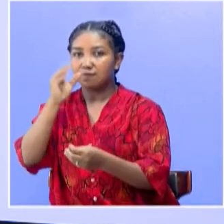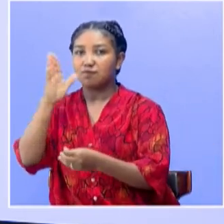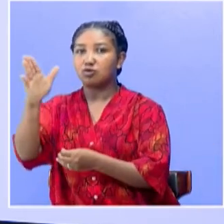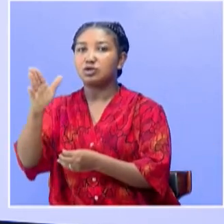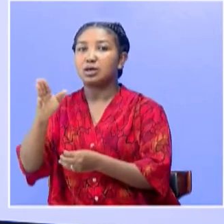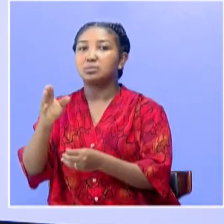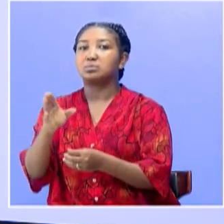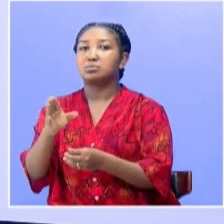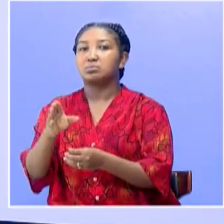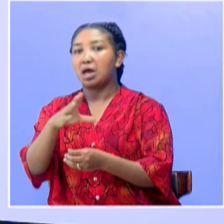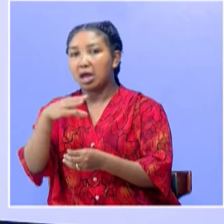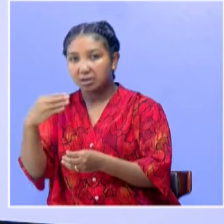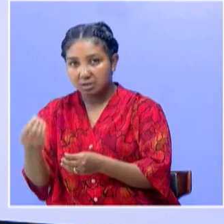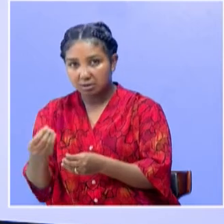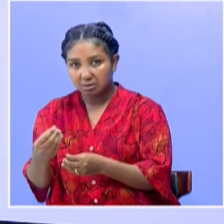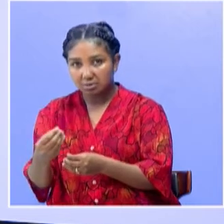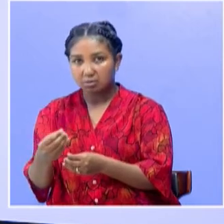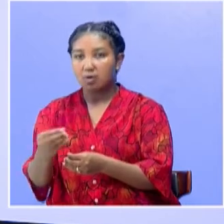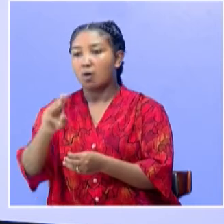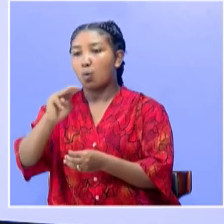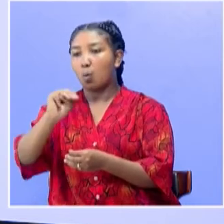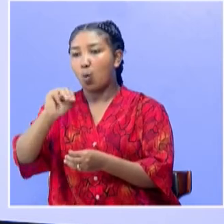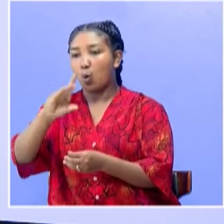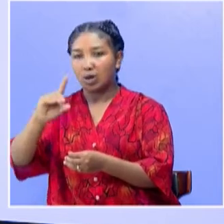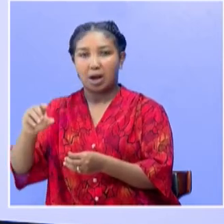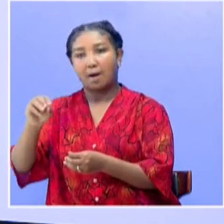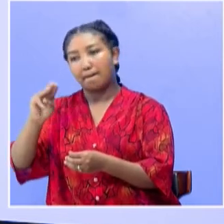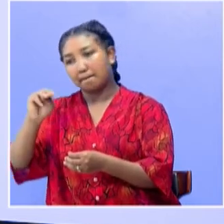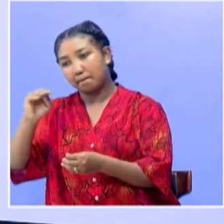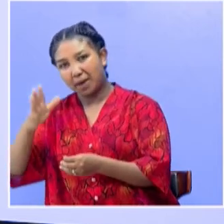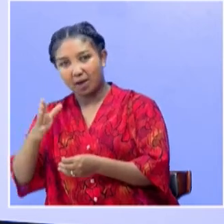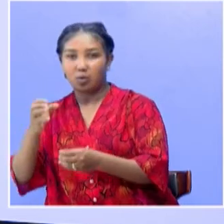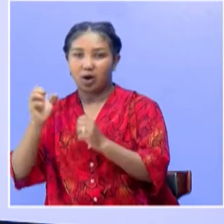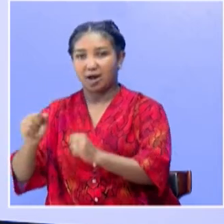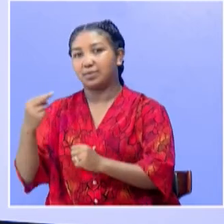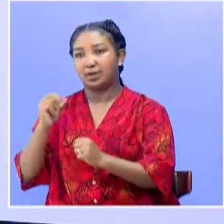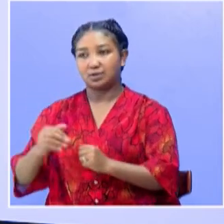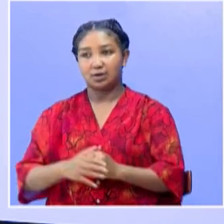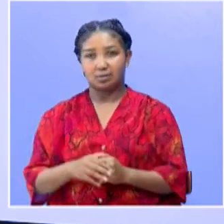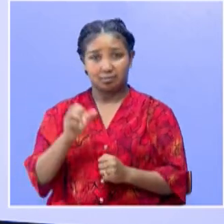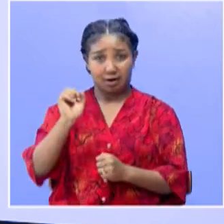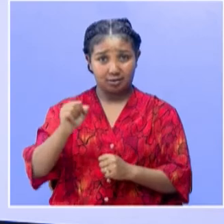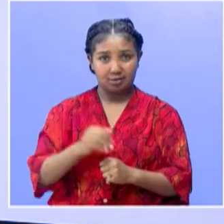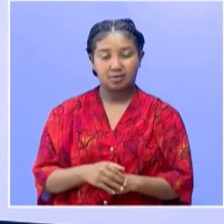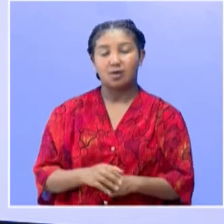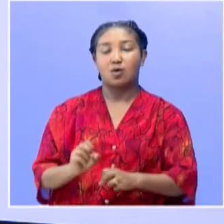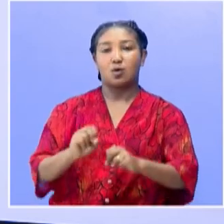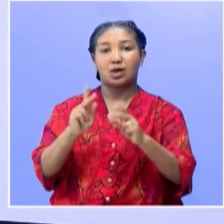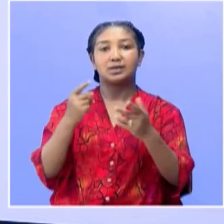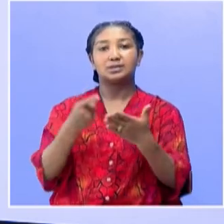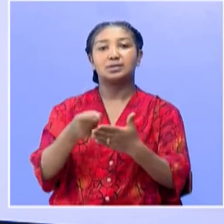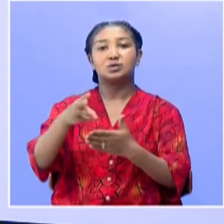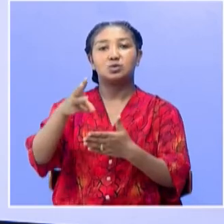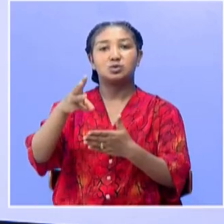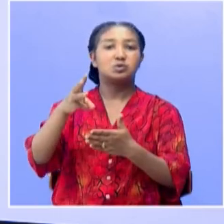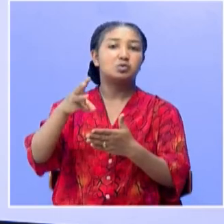future auxiliaries and, yes, the modal auxiliaries may and can. Right? Okay, this